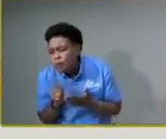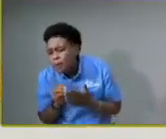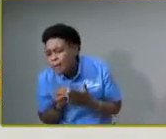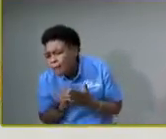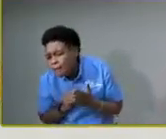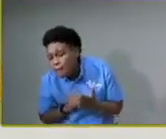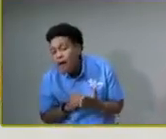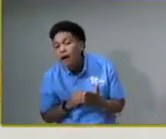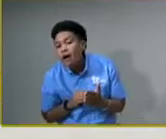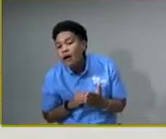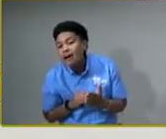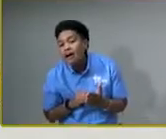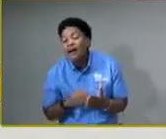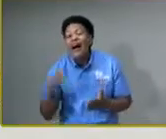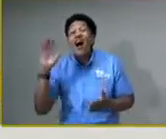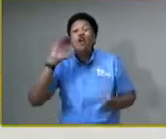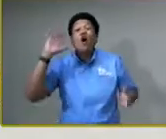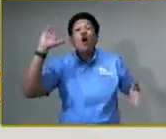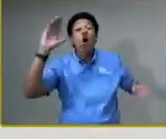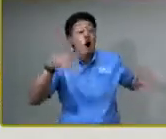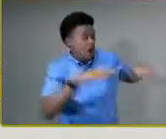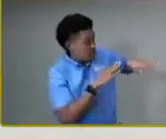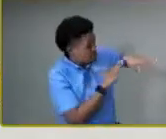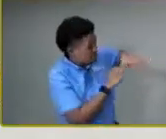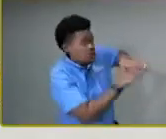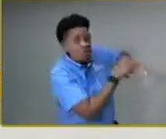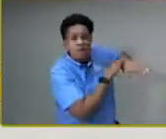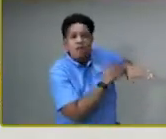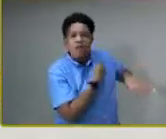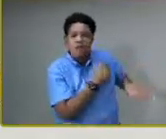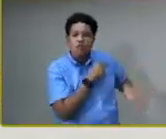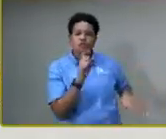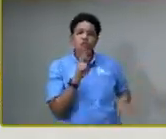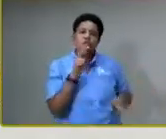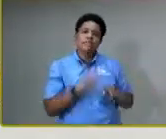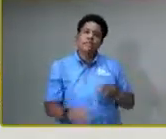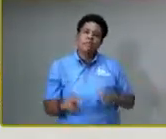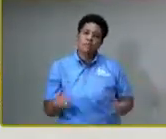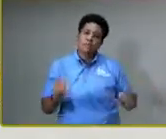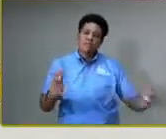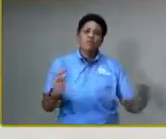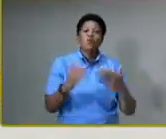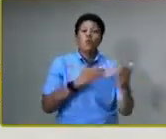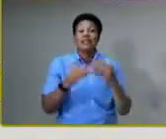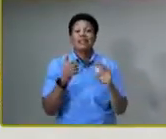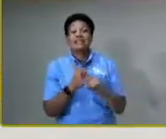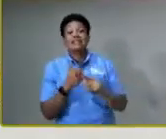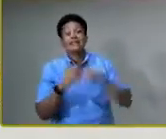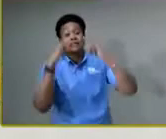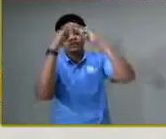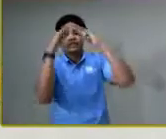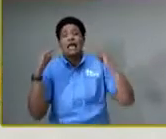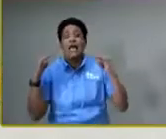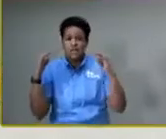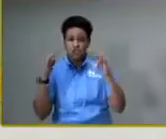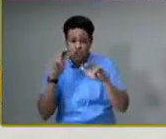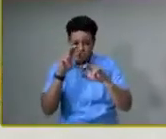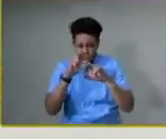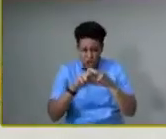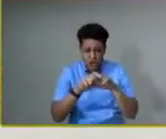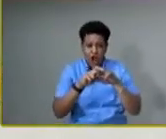extension hospital, has been asked to put in place temporary provisions, whether it is tents and